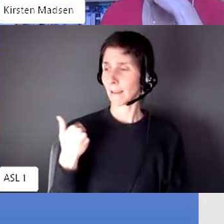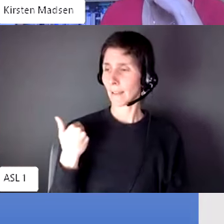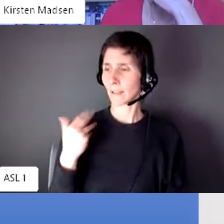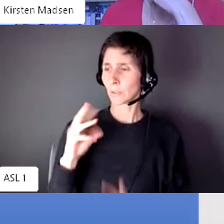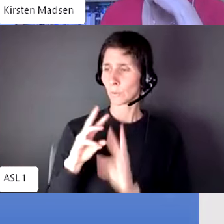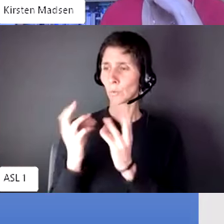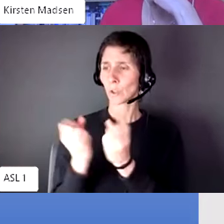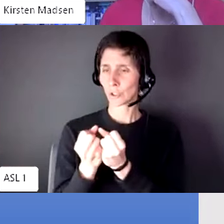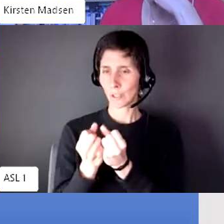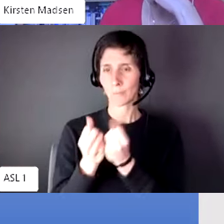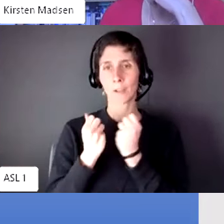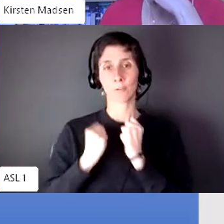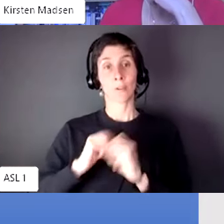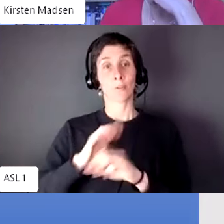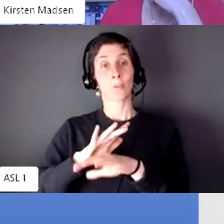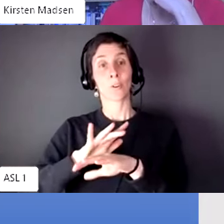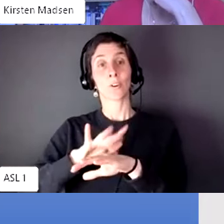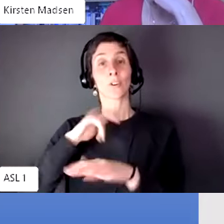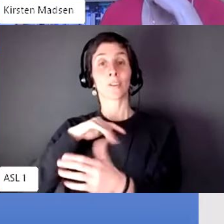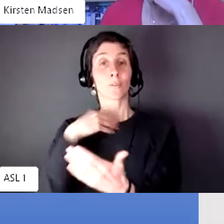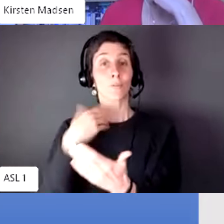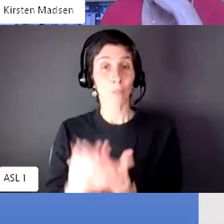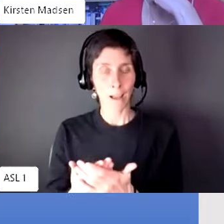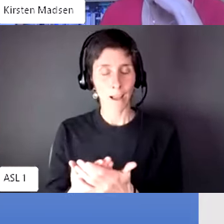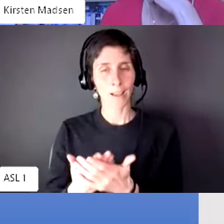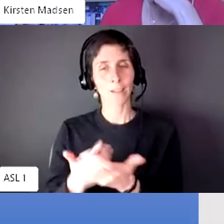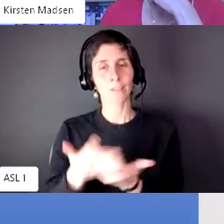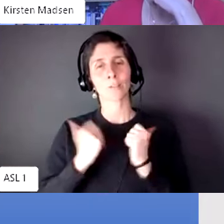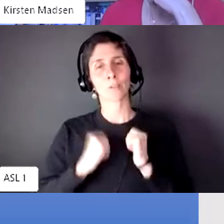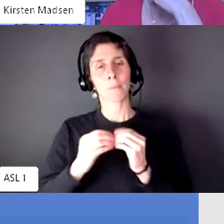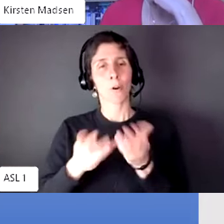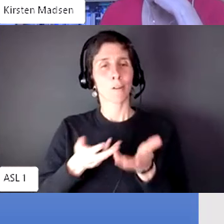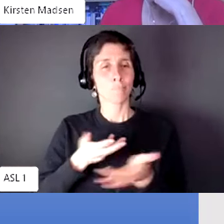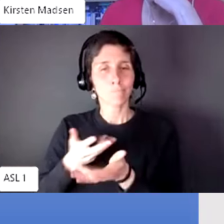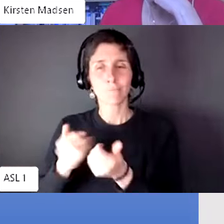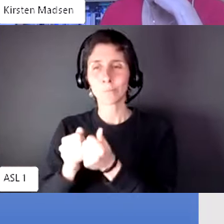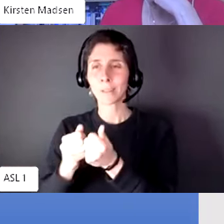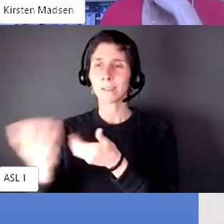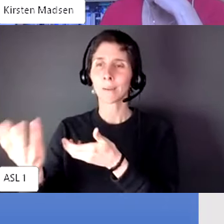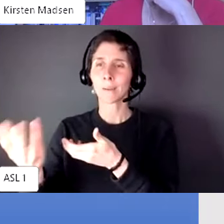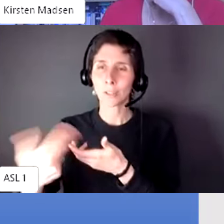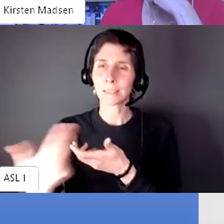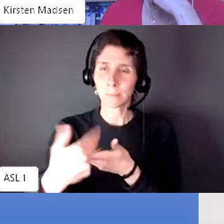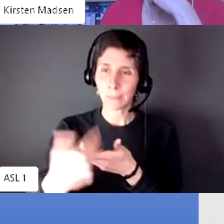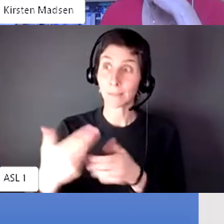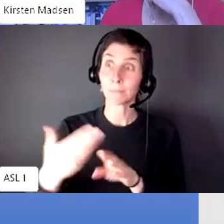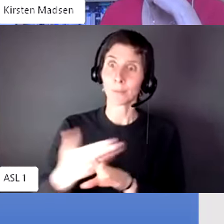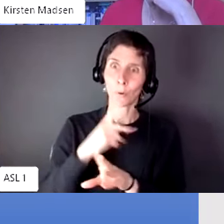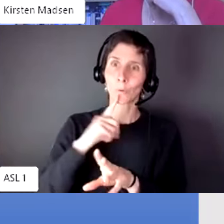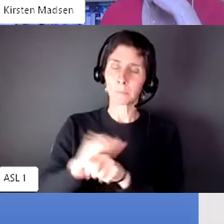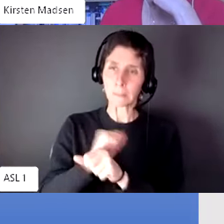workshop to arrive early and to have like some downtime with the participants just casually before the